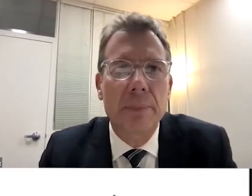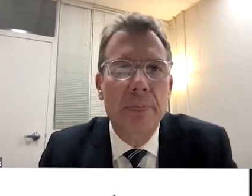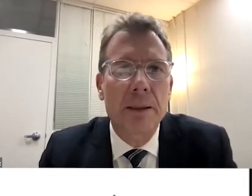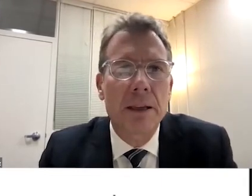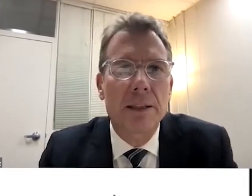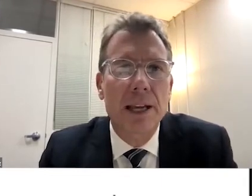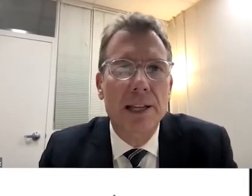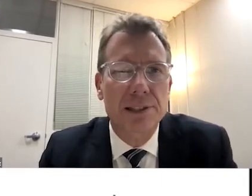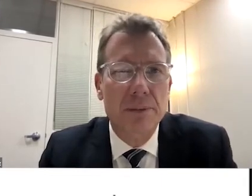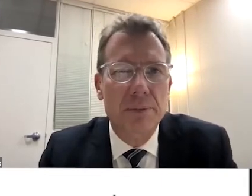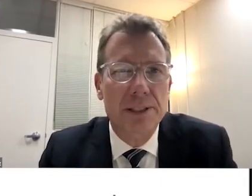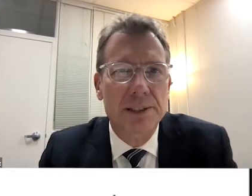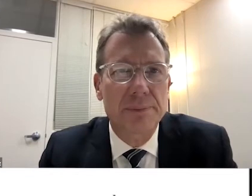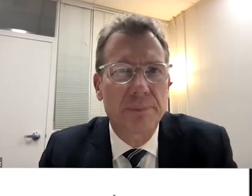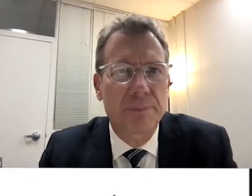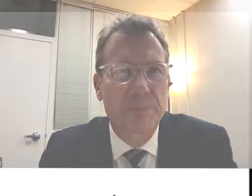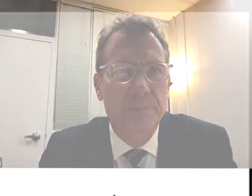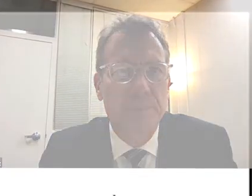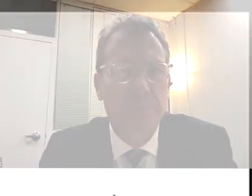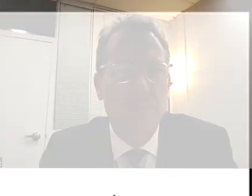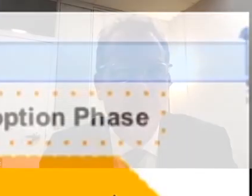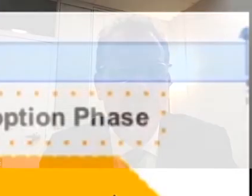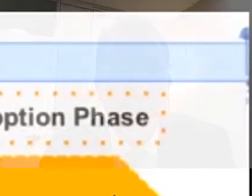May. Next slide, please.